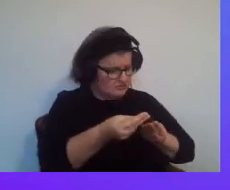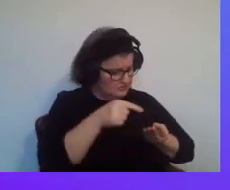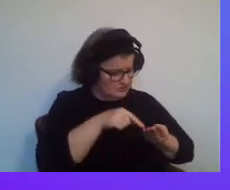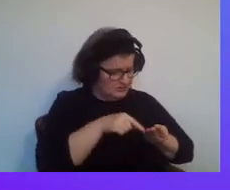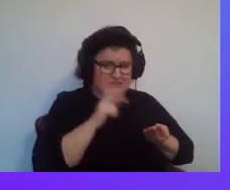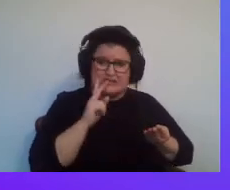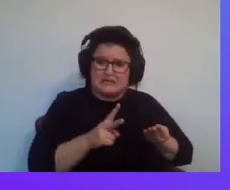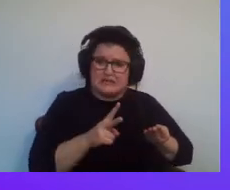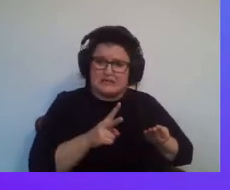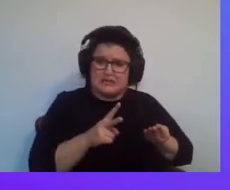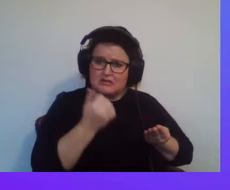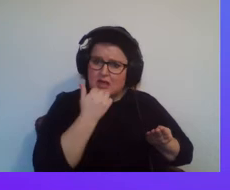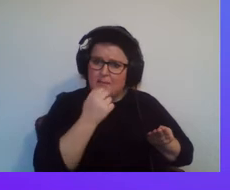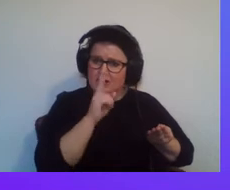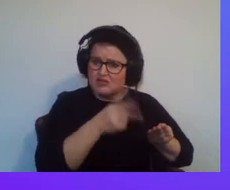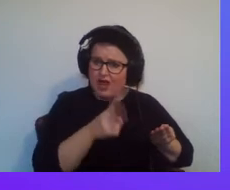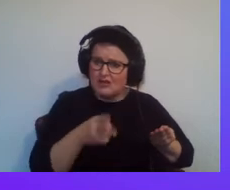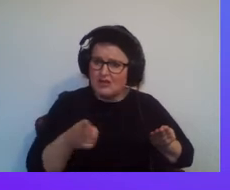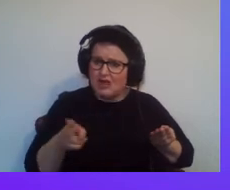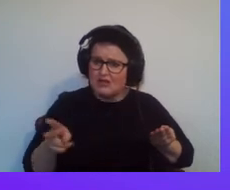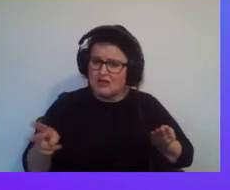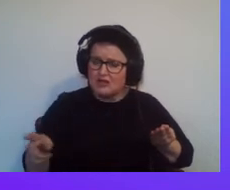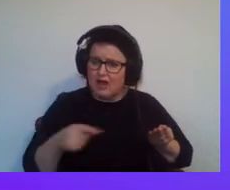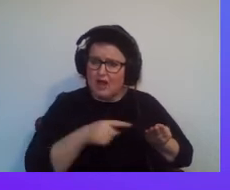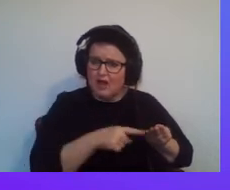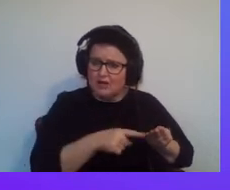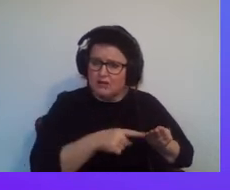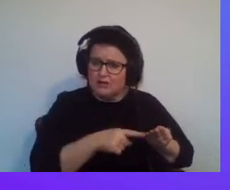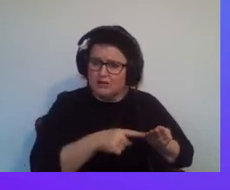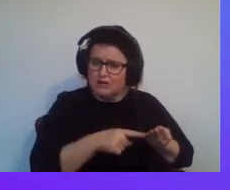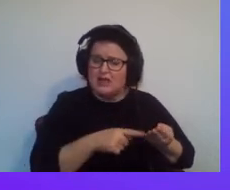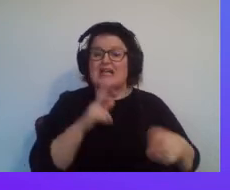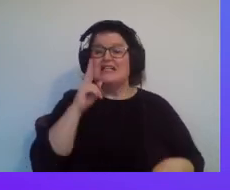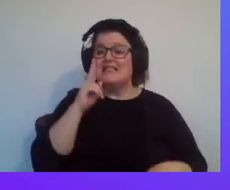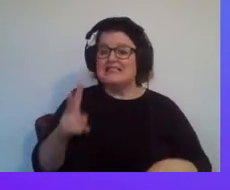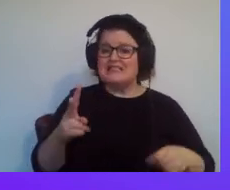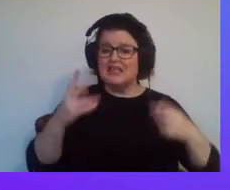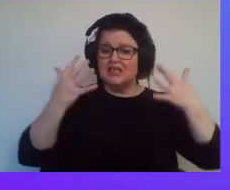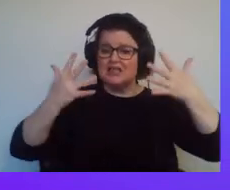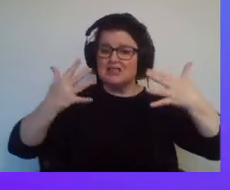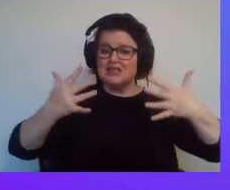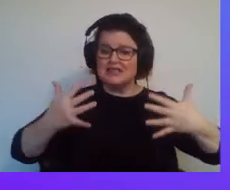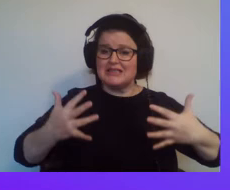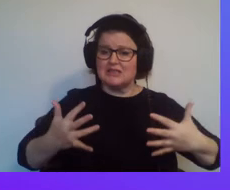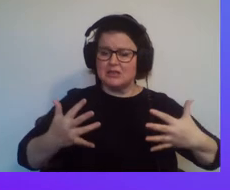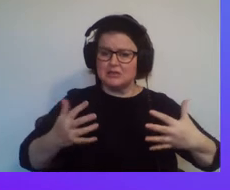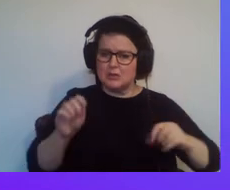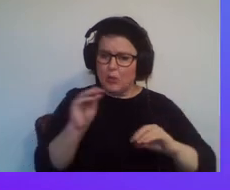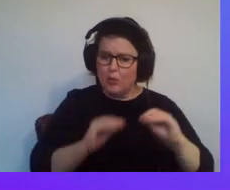deaths. And as the statistics started coming up, there seemed to be a differential in